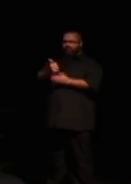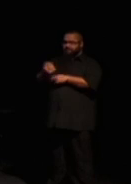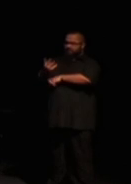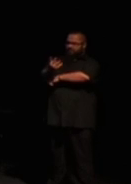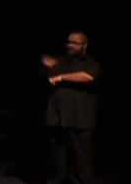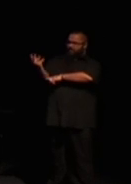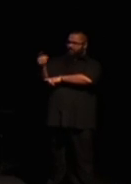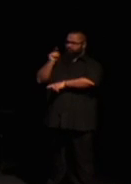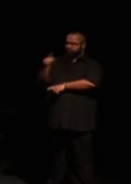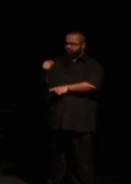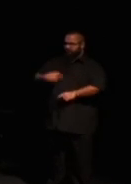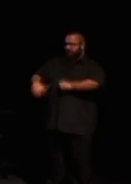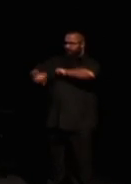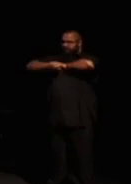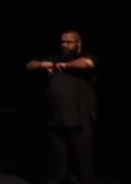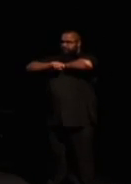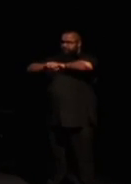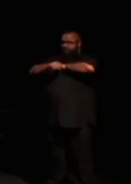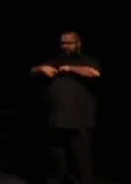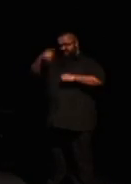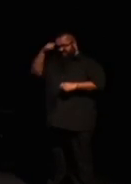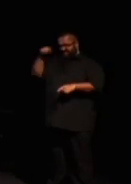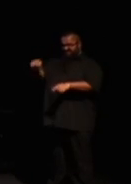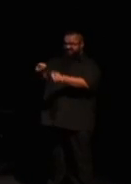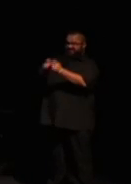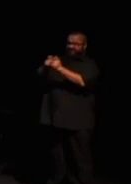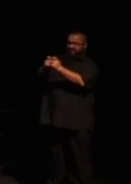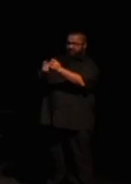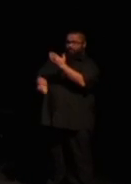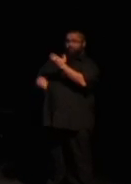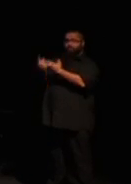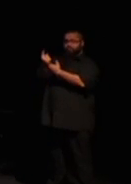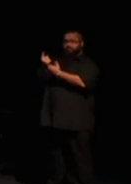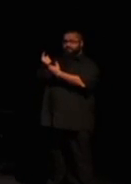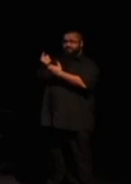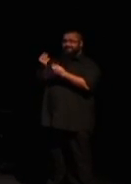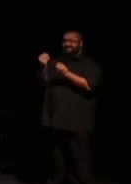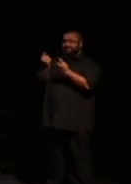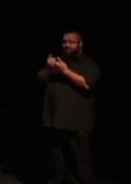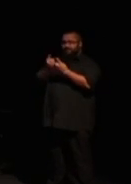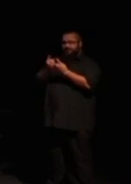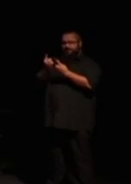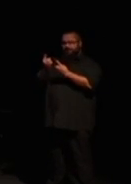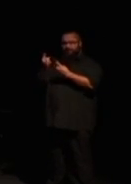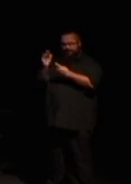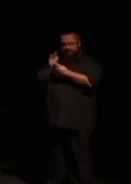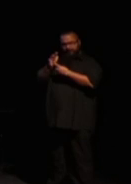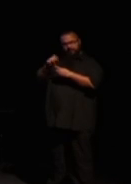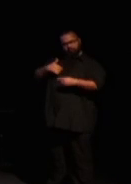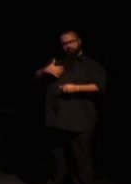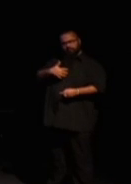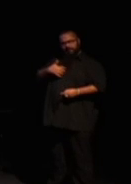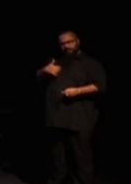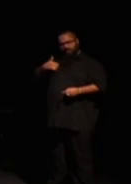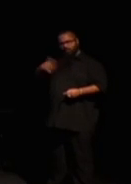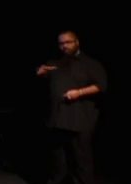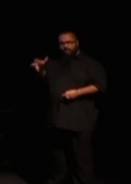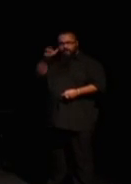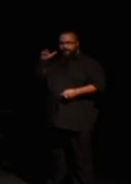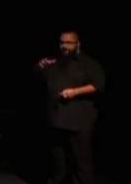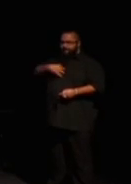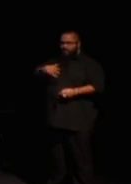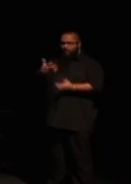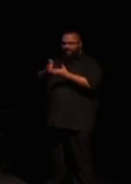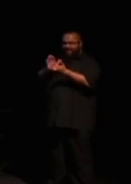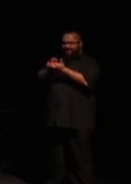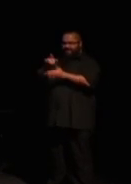front of producers or directors. So I think that's, something that's really key that I'd be keen to hear more about that process and how that